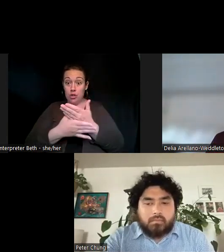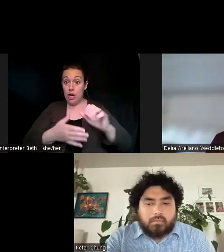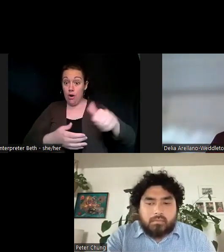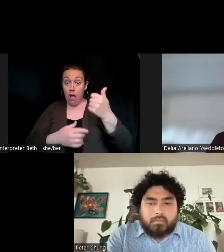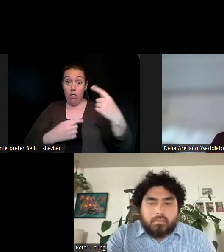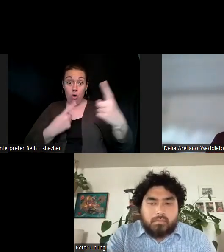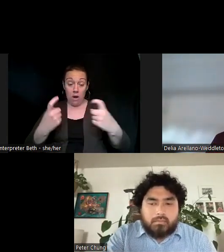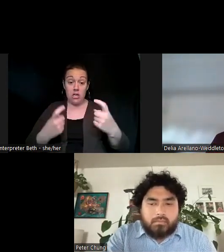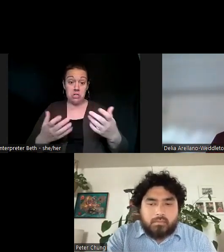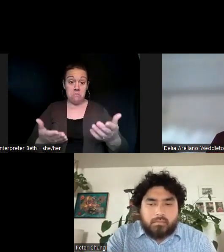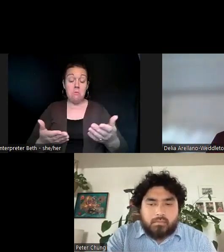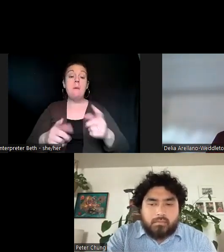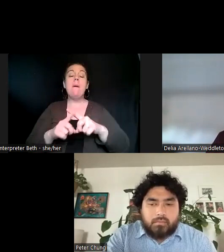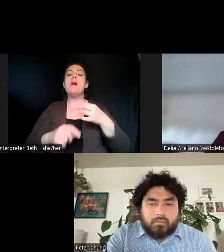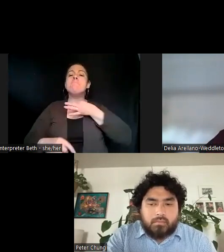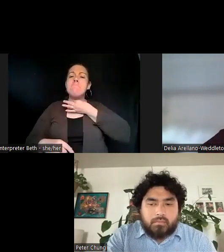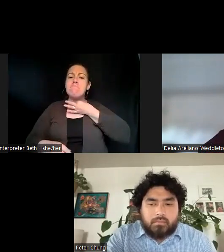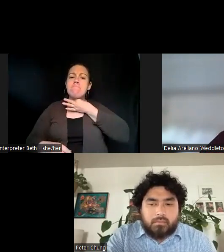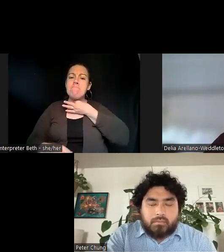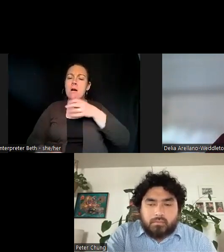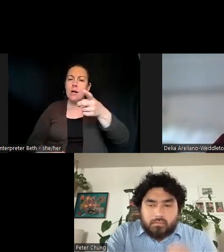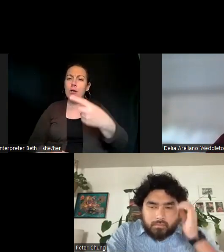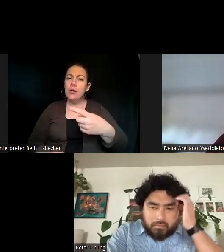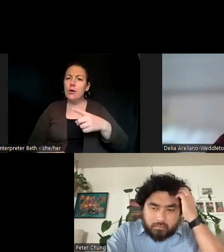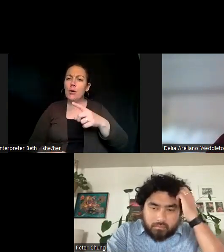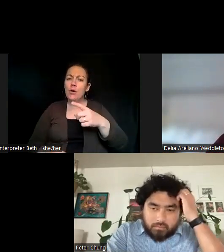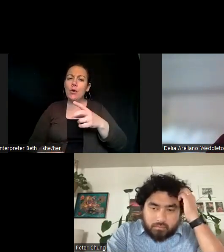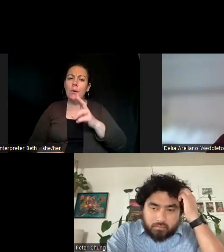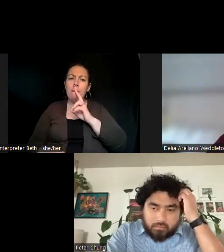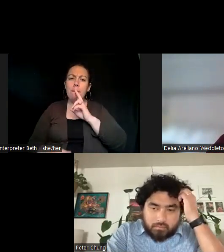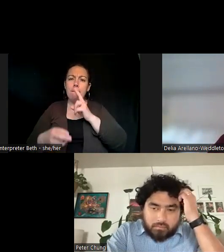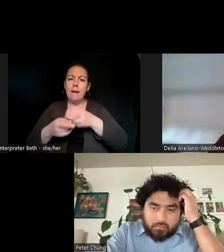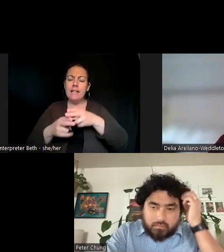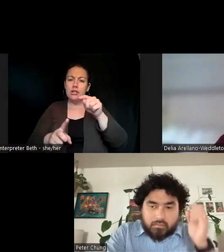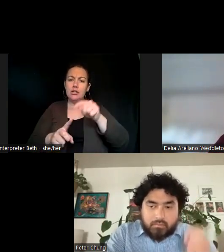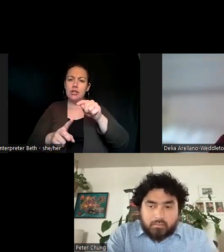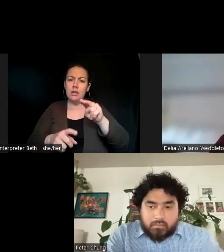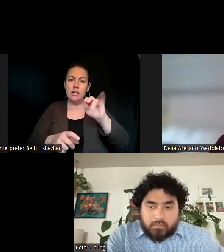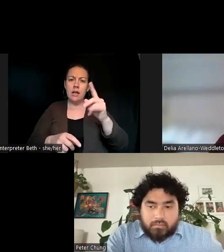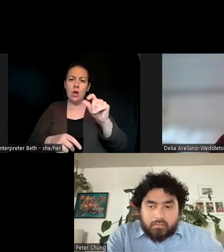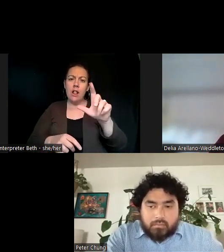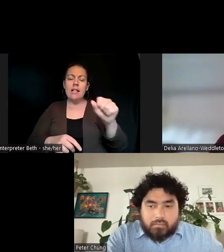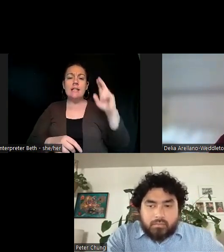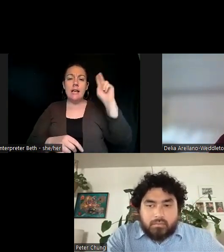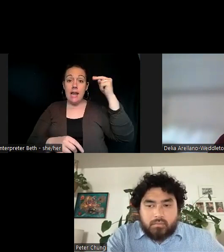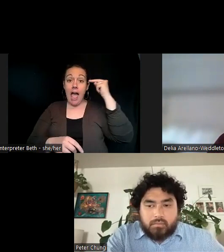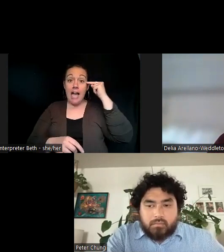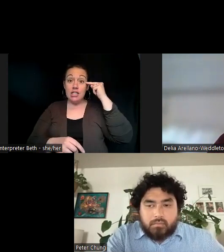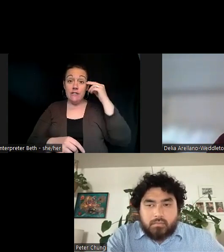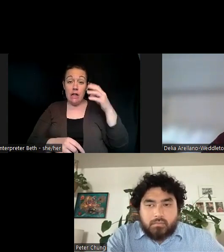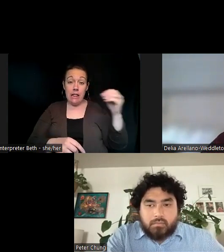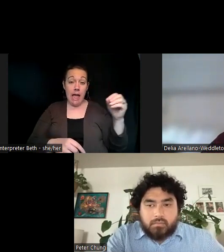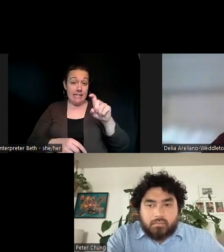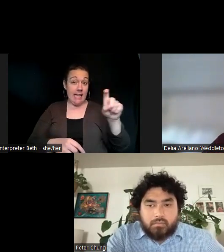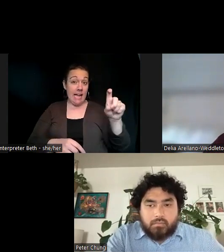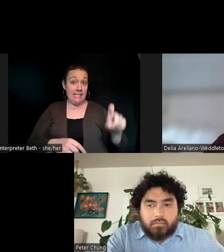I'm curious about, you mentioned, Nicholas, I think it was Nashville and Texas.